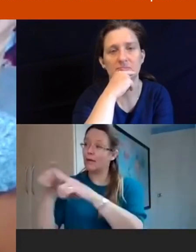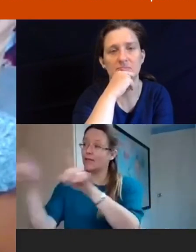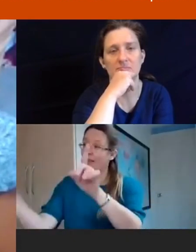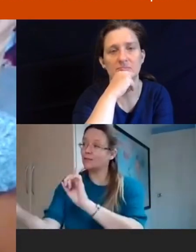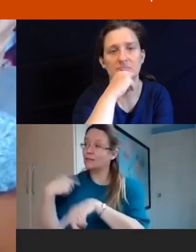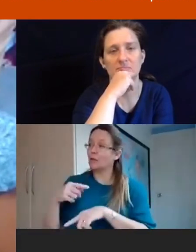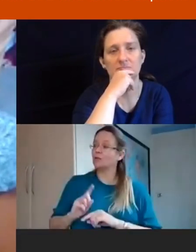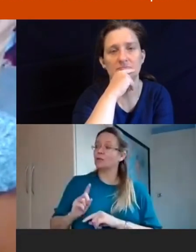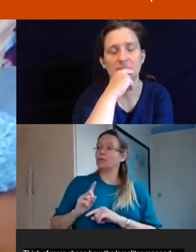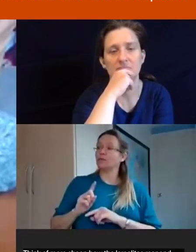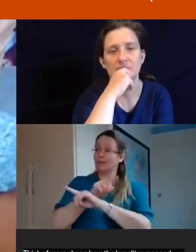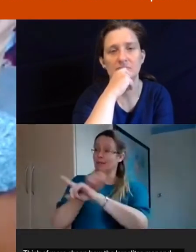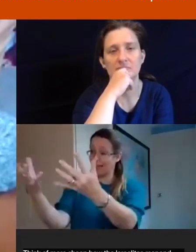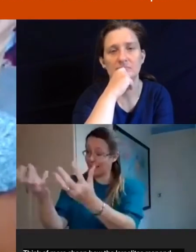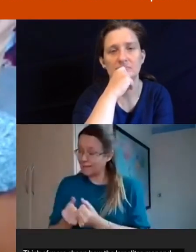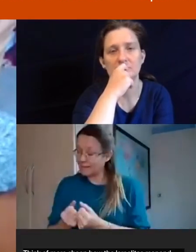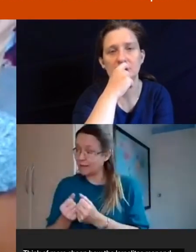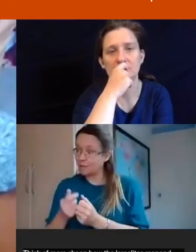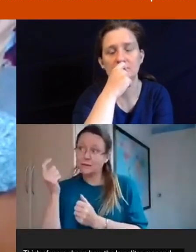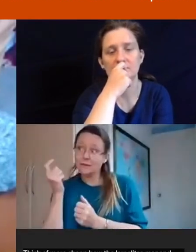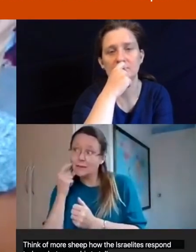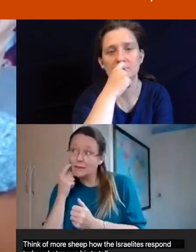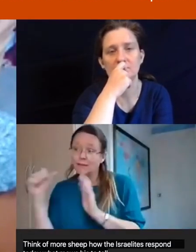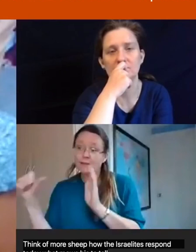whether they found it easy or hard to hear.